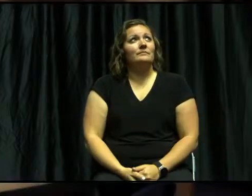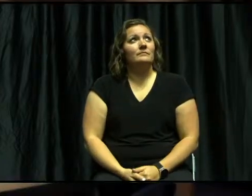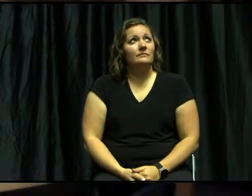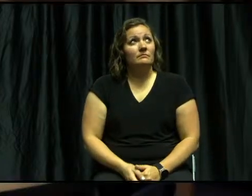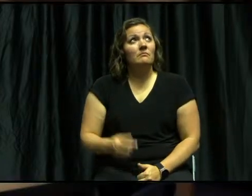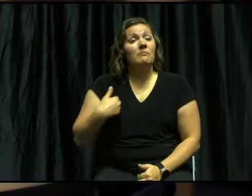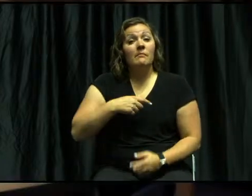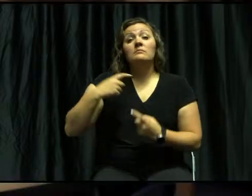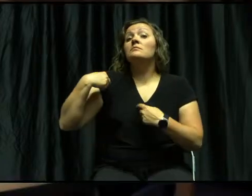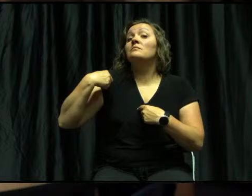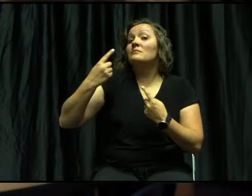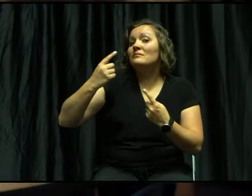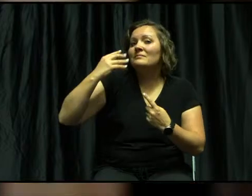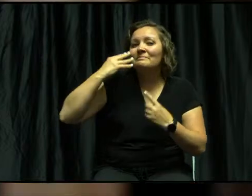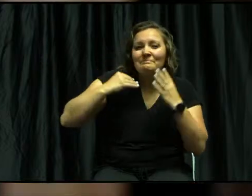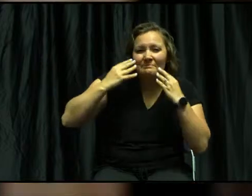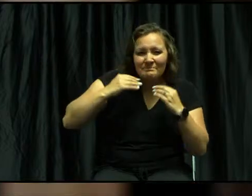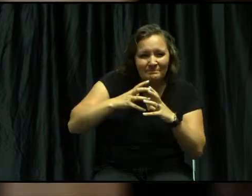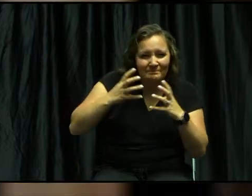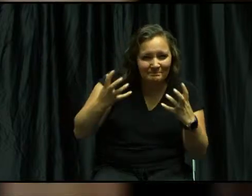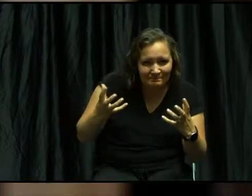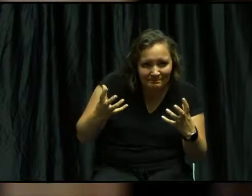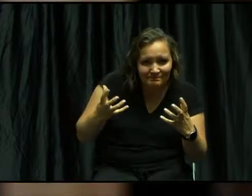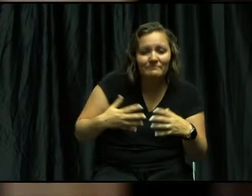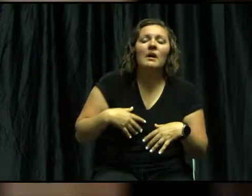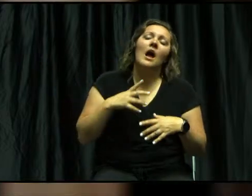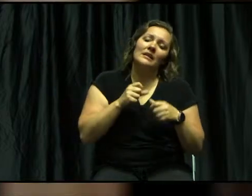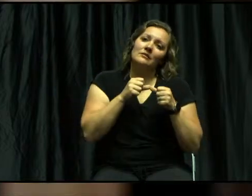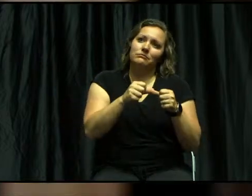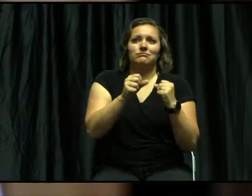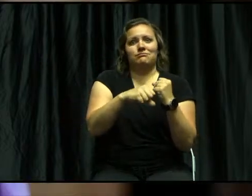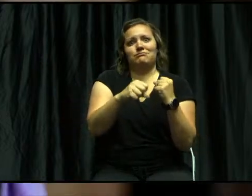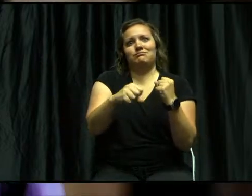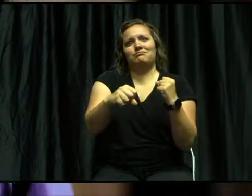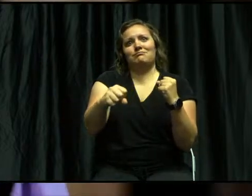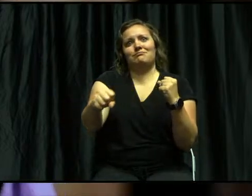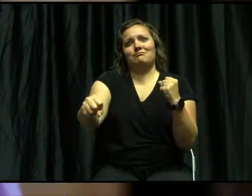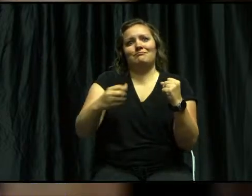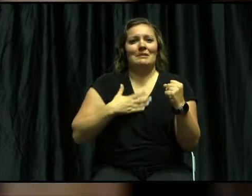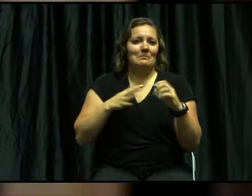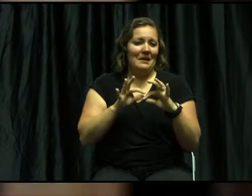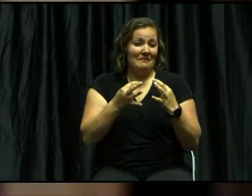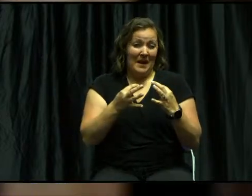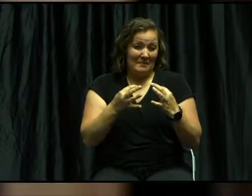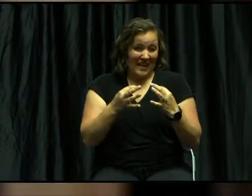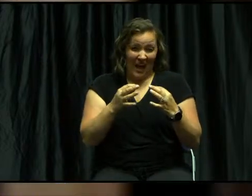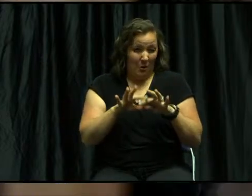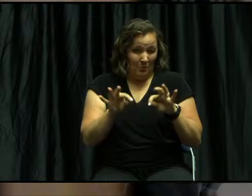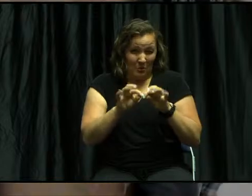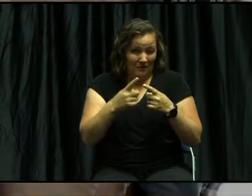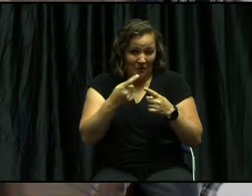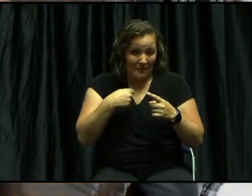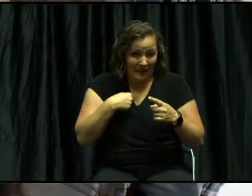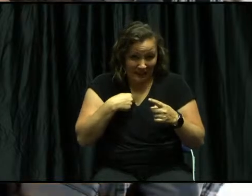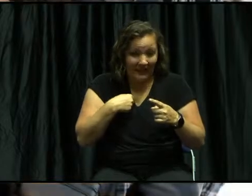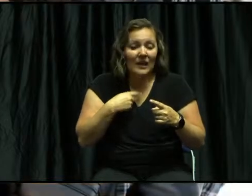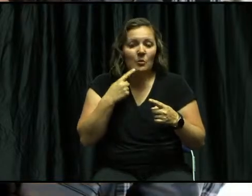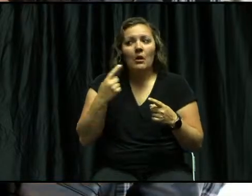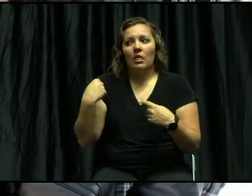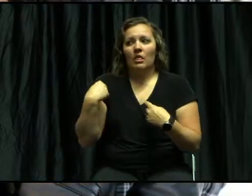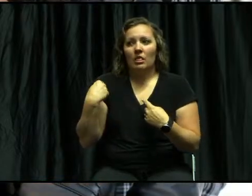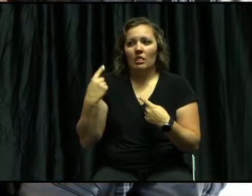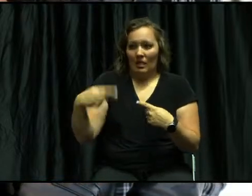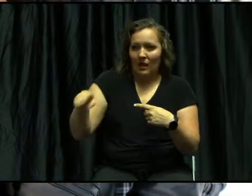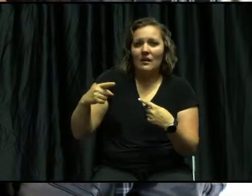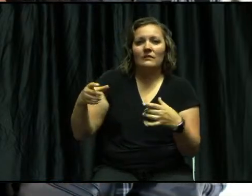We've been through a lot. I mean, I could go on forever about what my family means to me and what they've done.